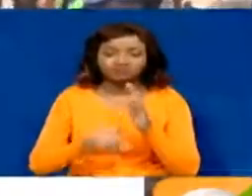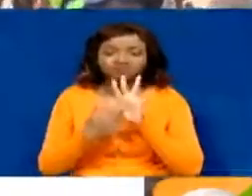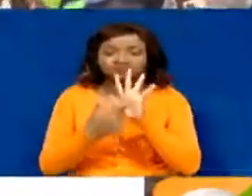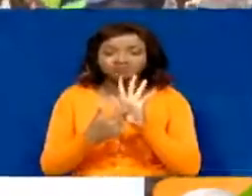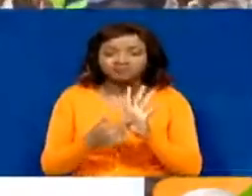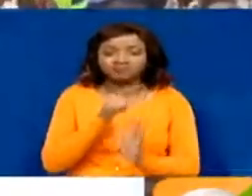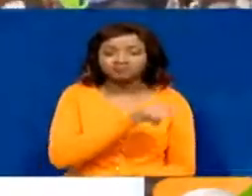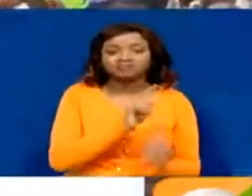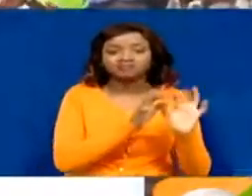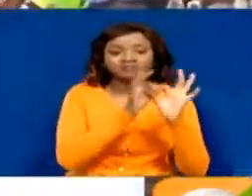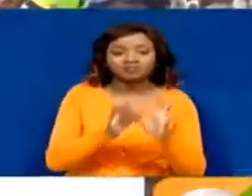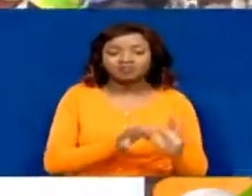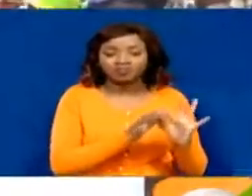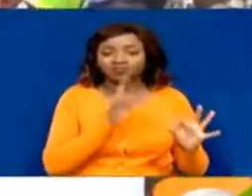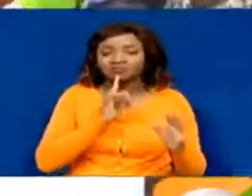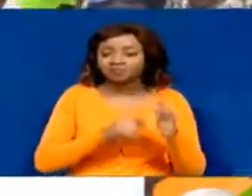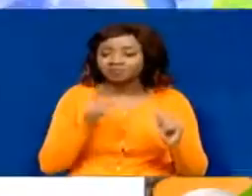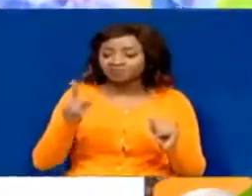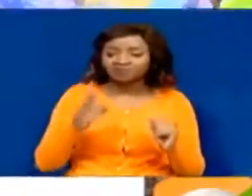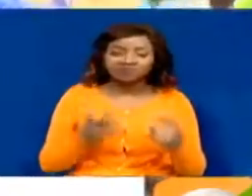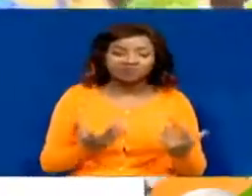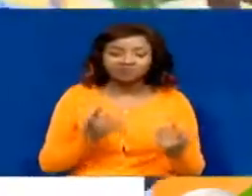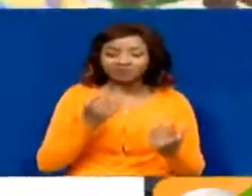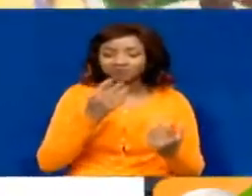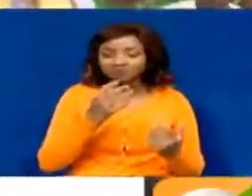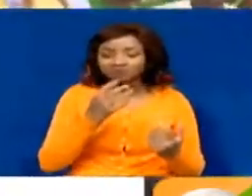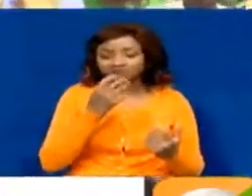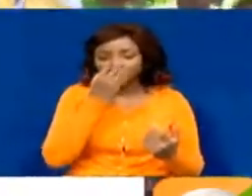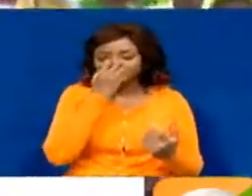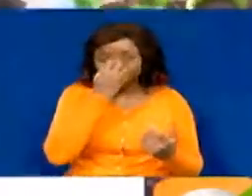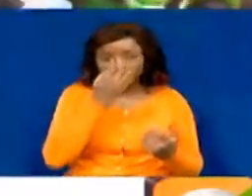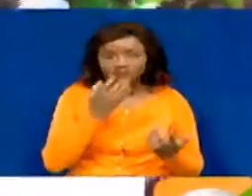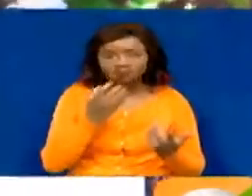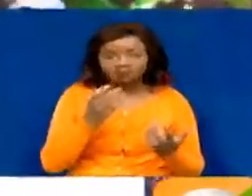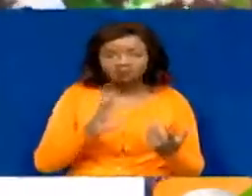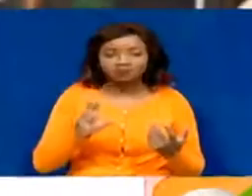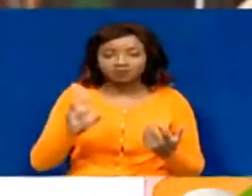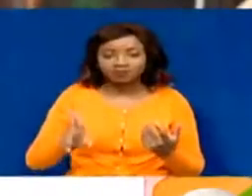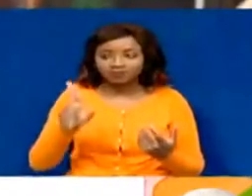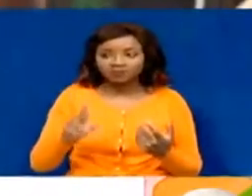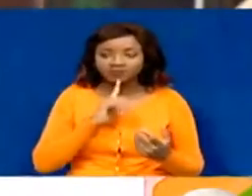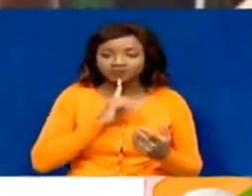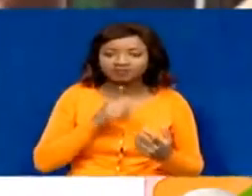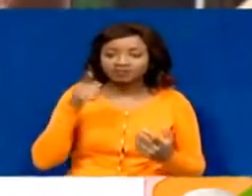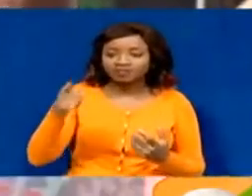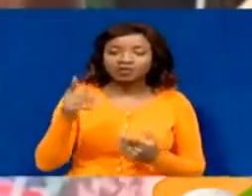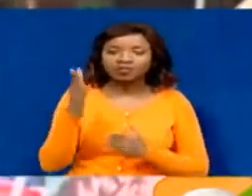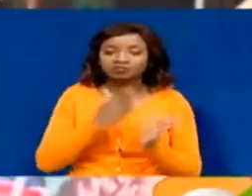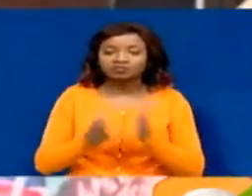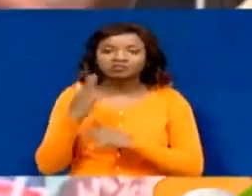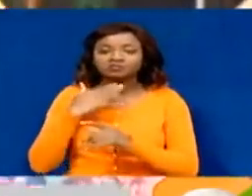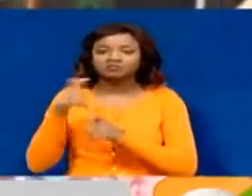Kwanza Alliance accusing the president of what they claim is a scheme to extend his rule through the back door. Vile